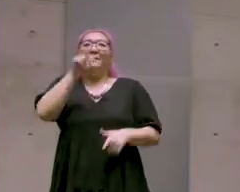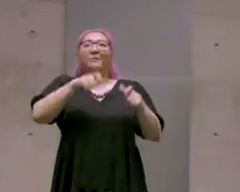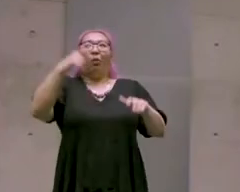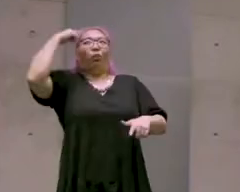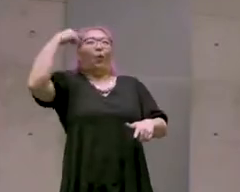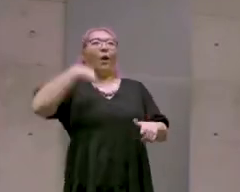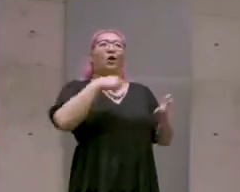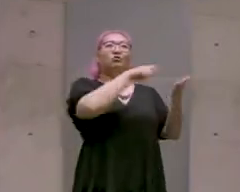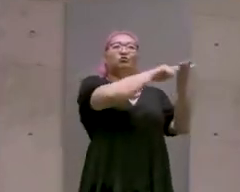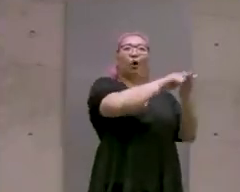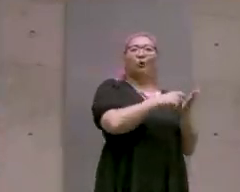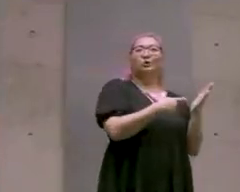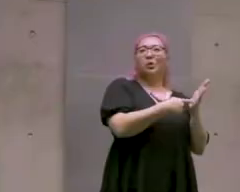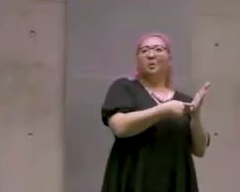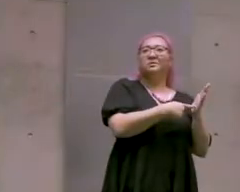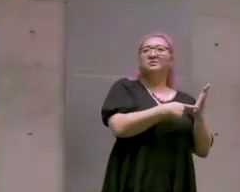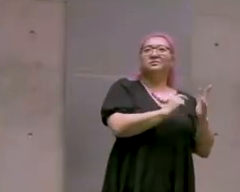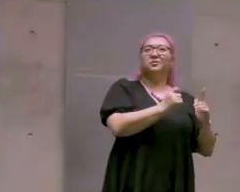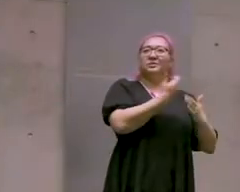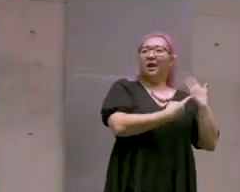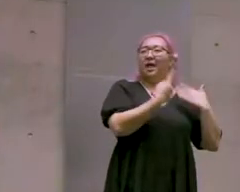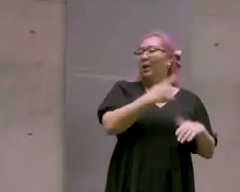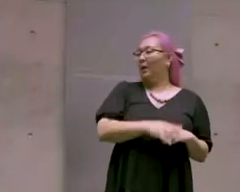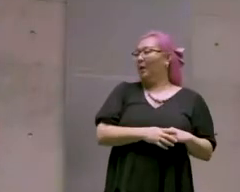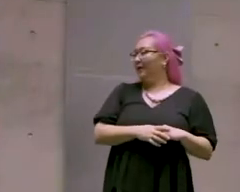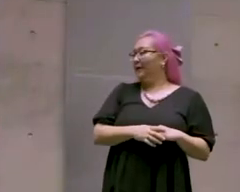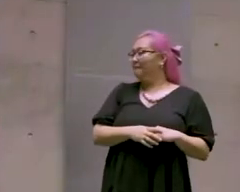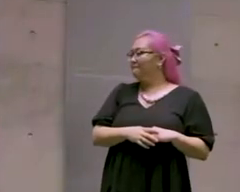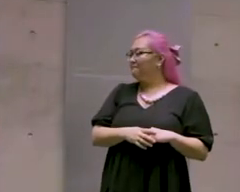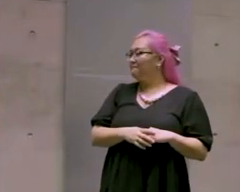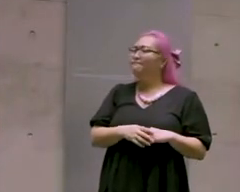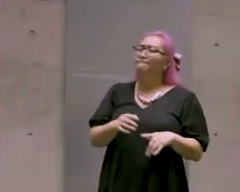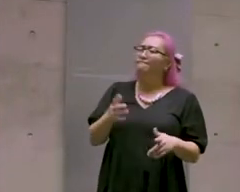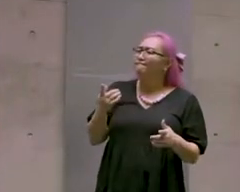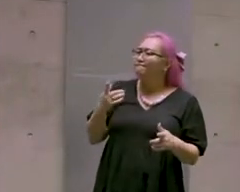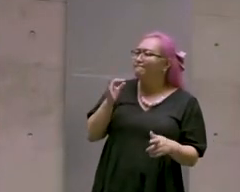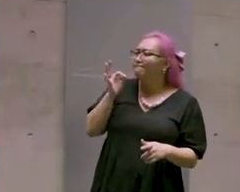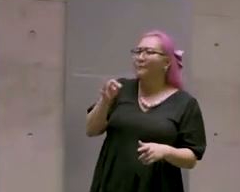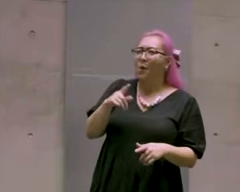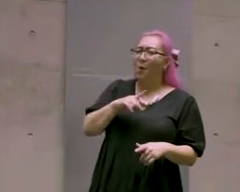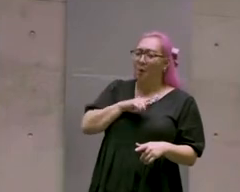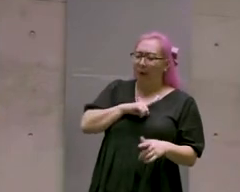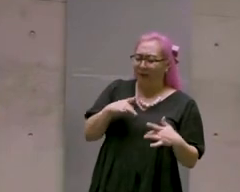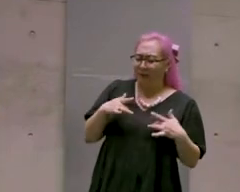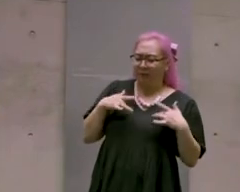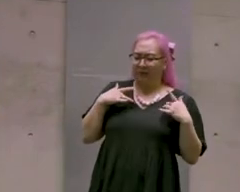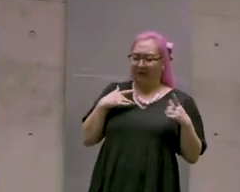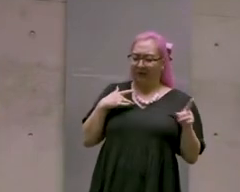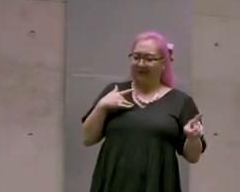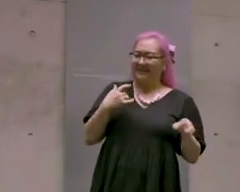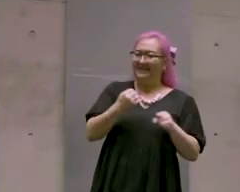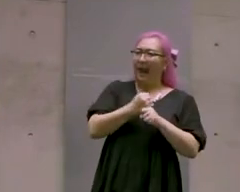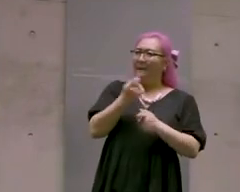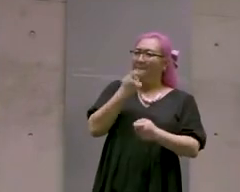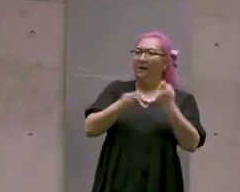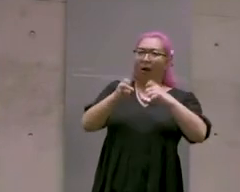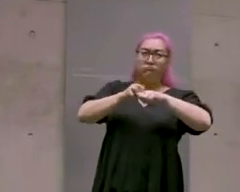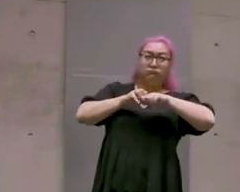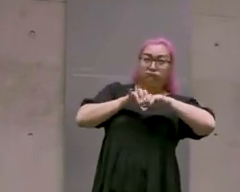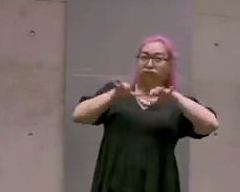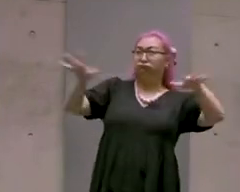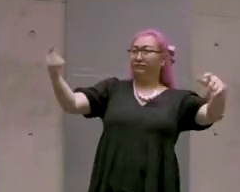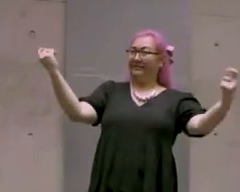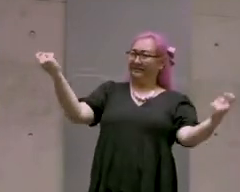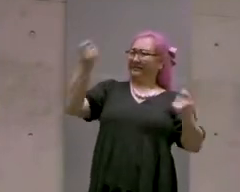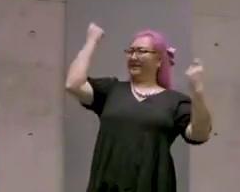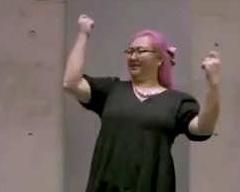greater or lesser extent. I mean, I was going to say, why do you think it was so successful? What was that part of it? What were the kind of ingredients you think